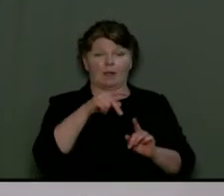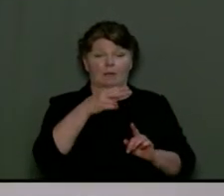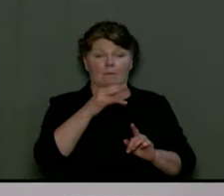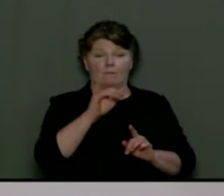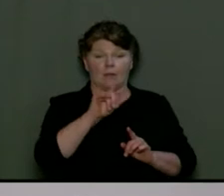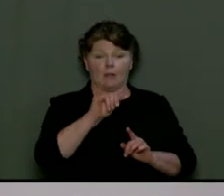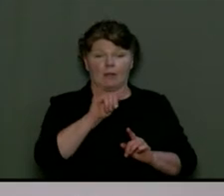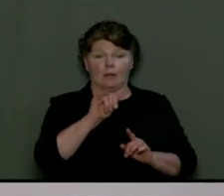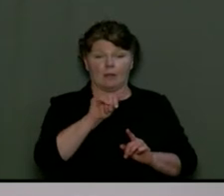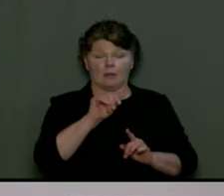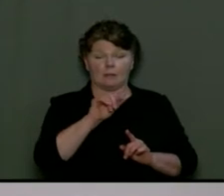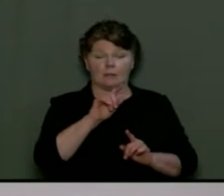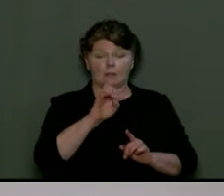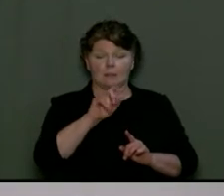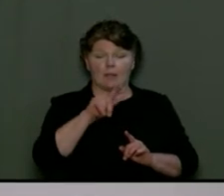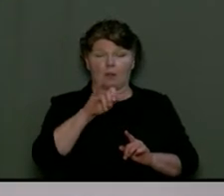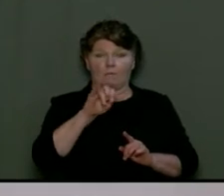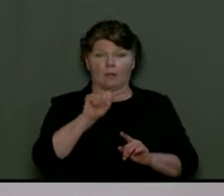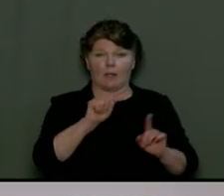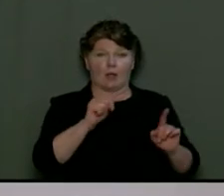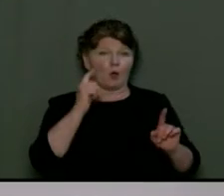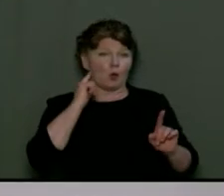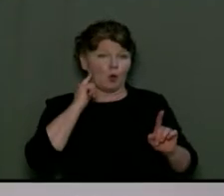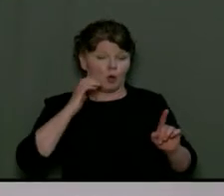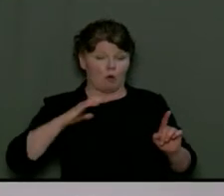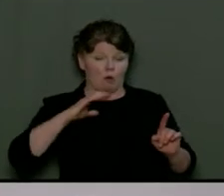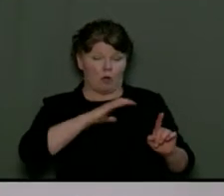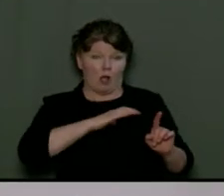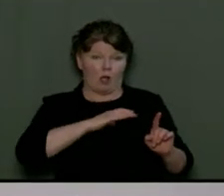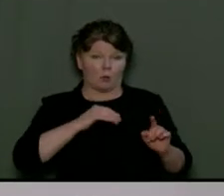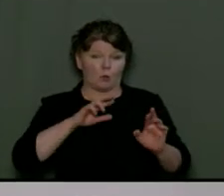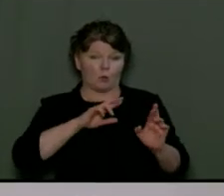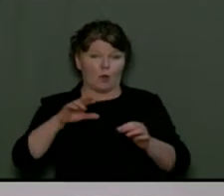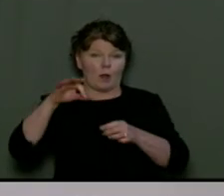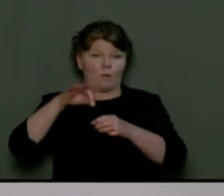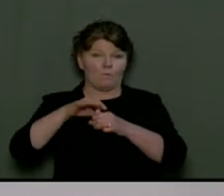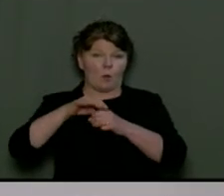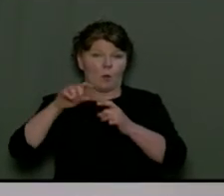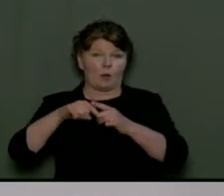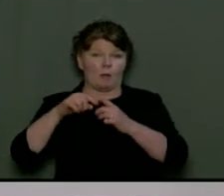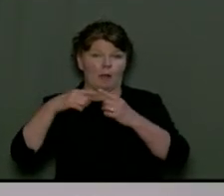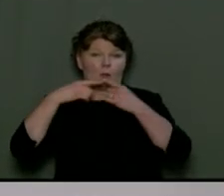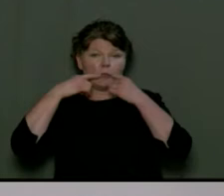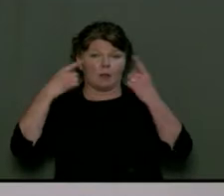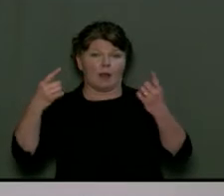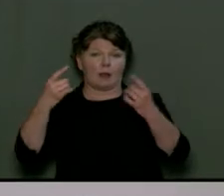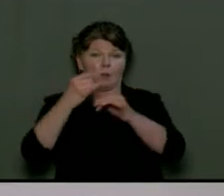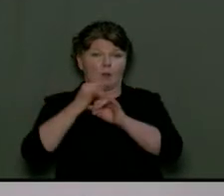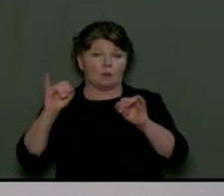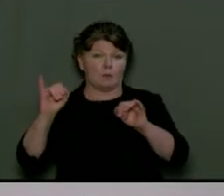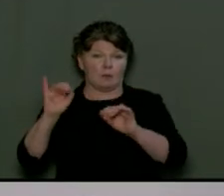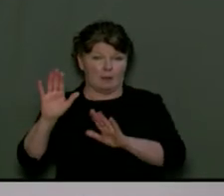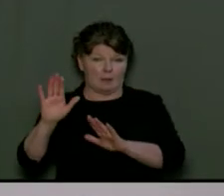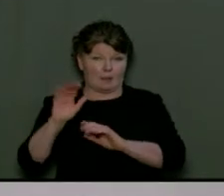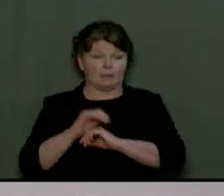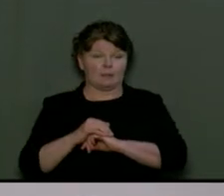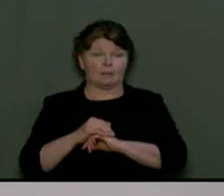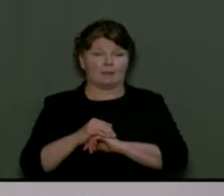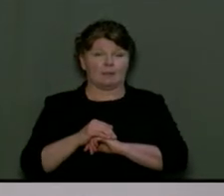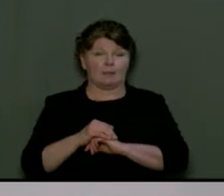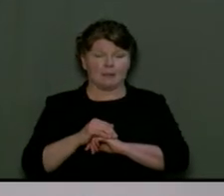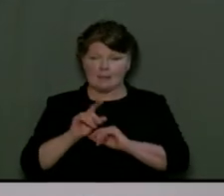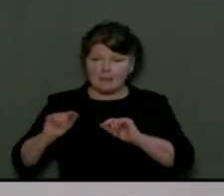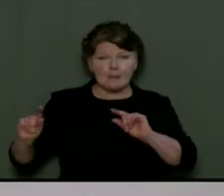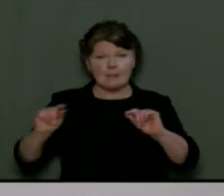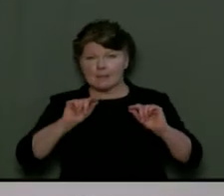that Congress was about ready to take a vote on the Declaration of Independence. And so there was a buzz